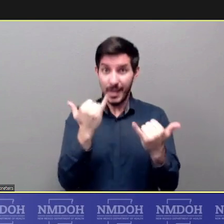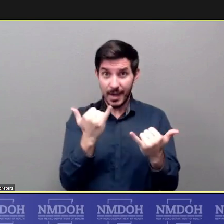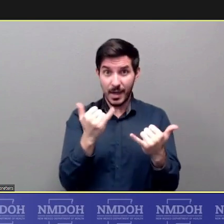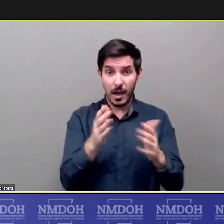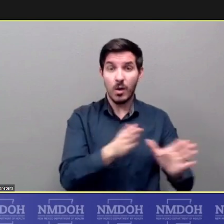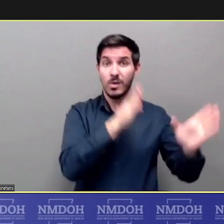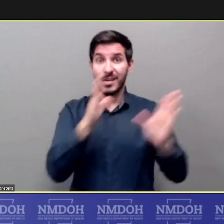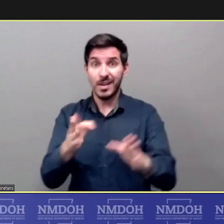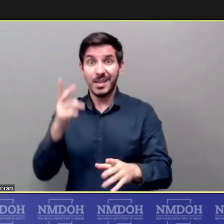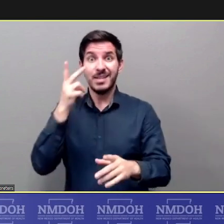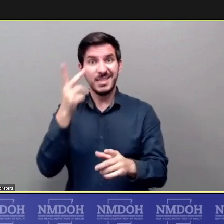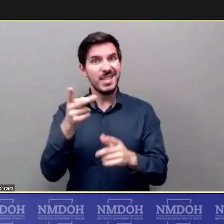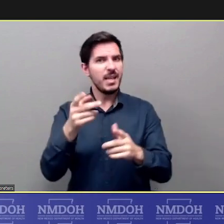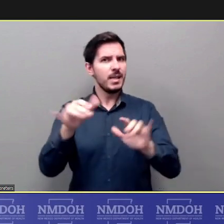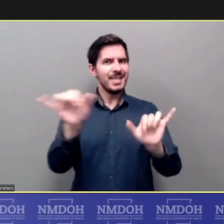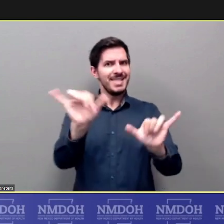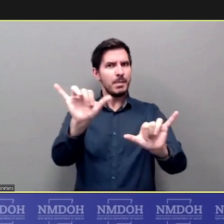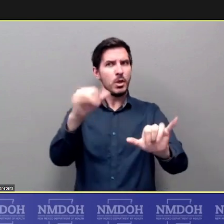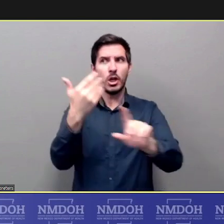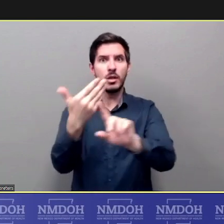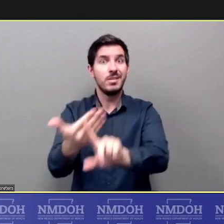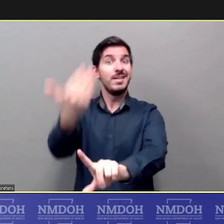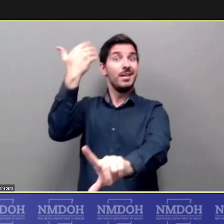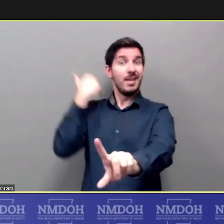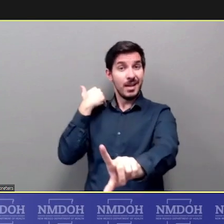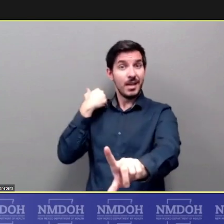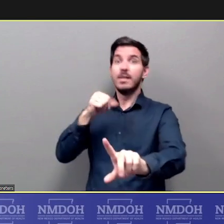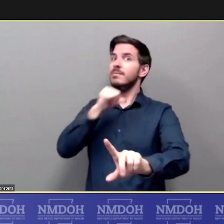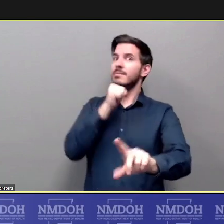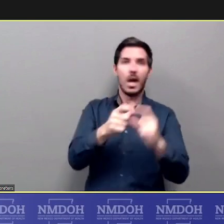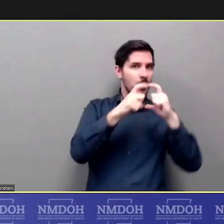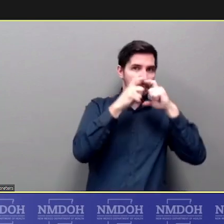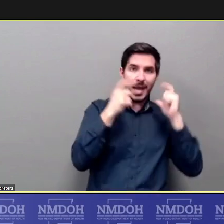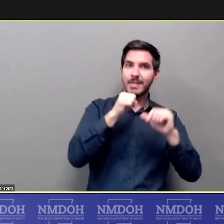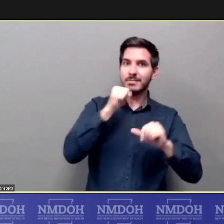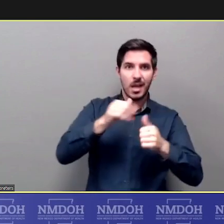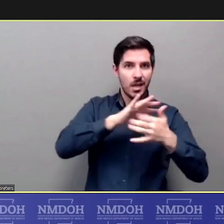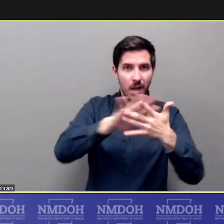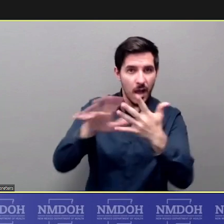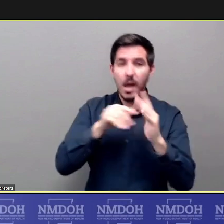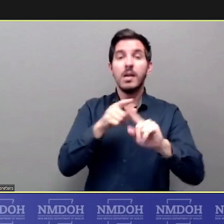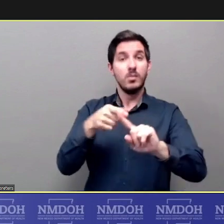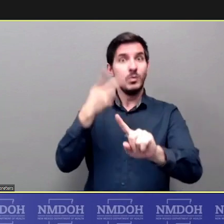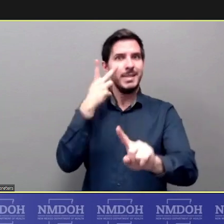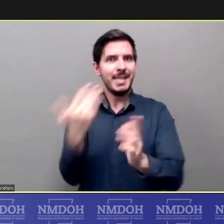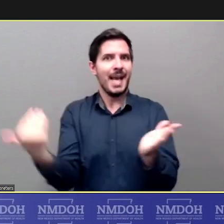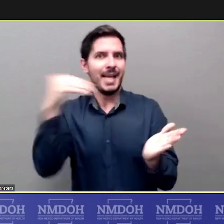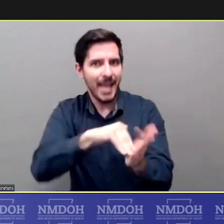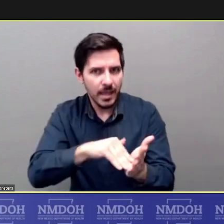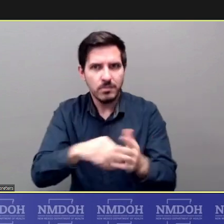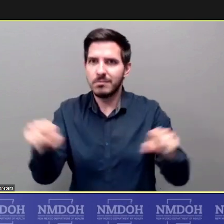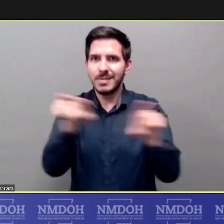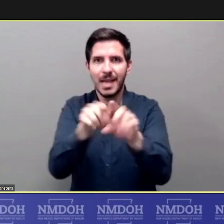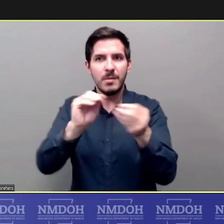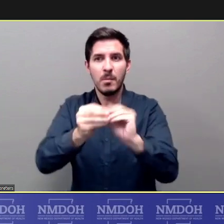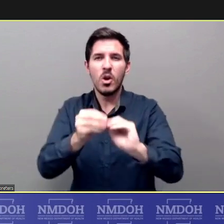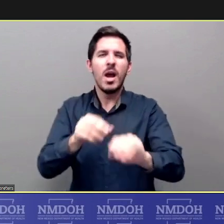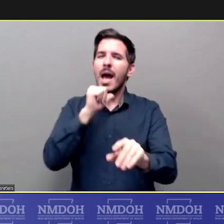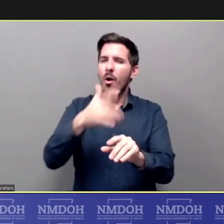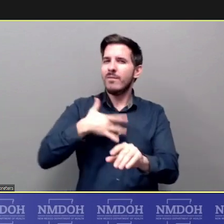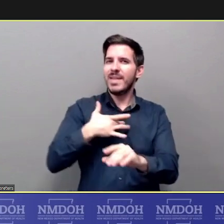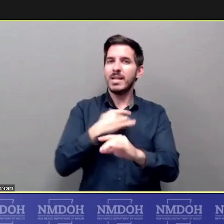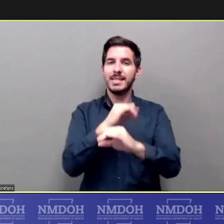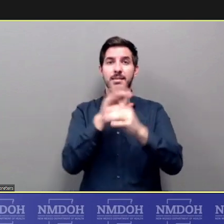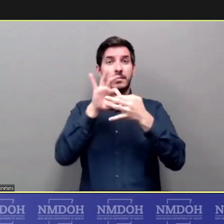people didn't wear masks all the time. And I don't think it's an immune system phenomenon per se. And so